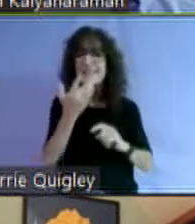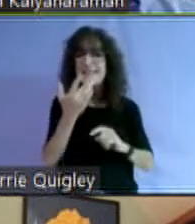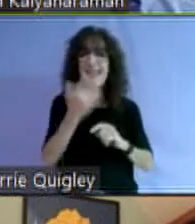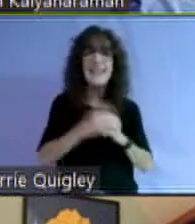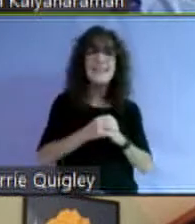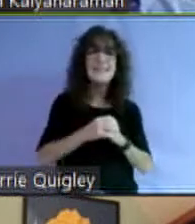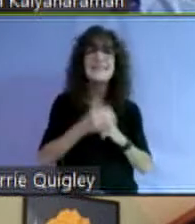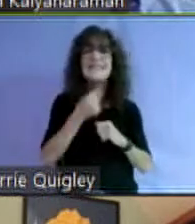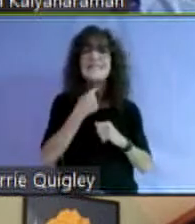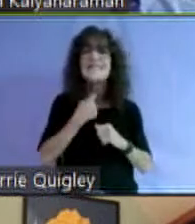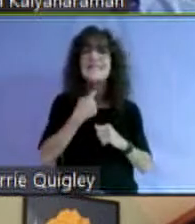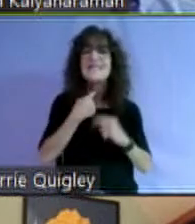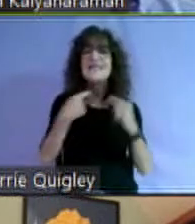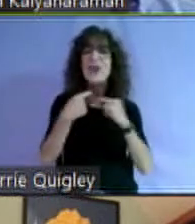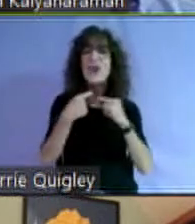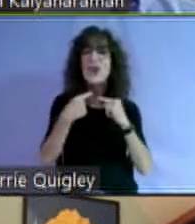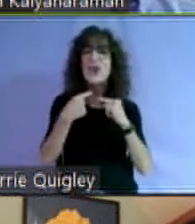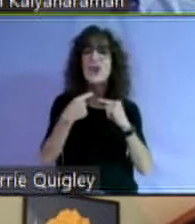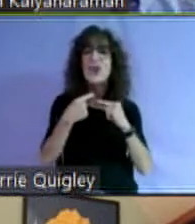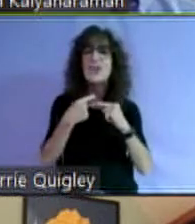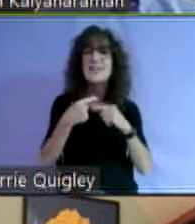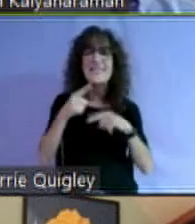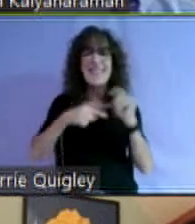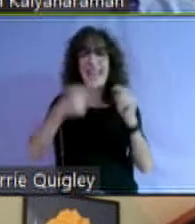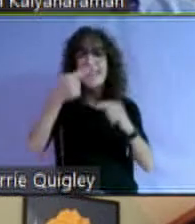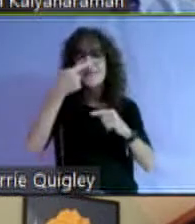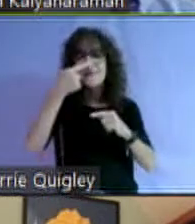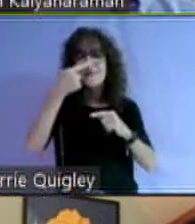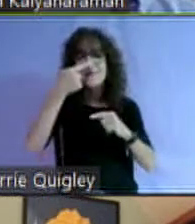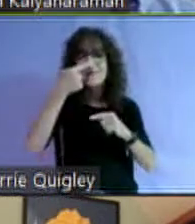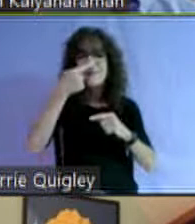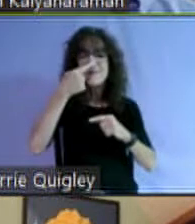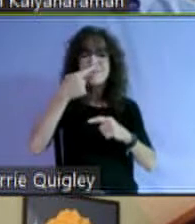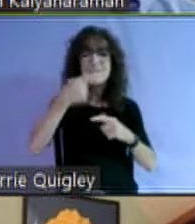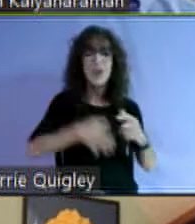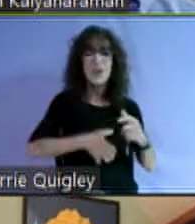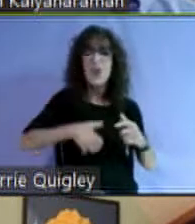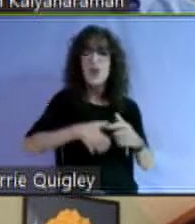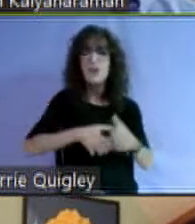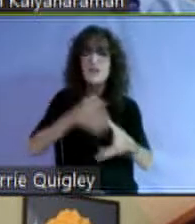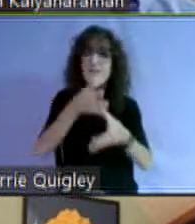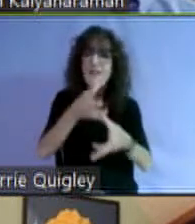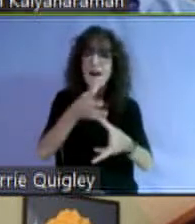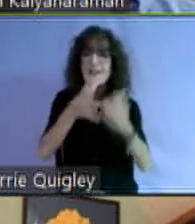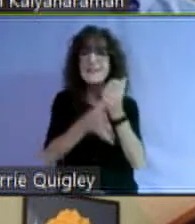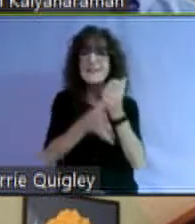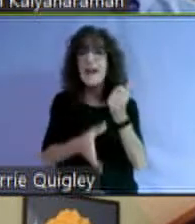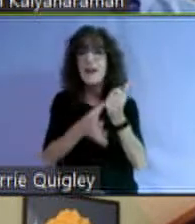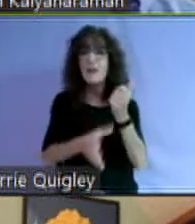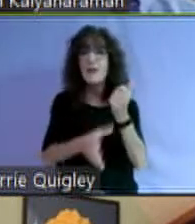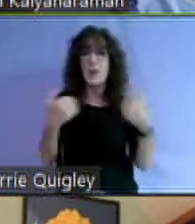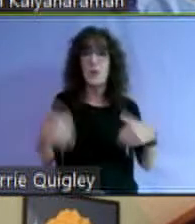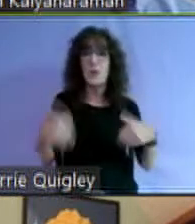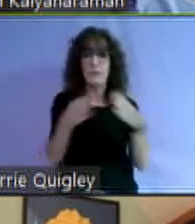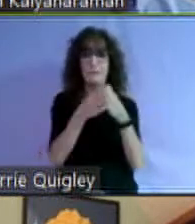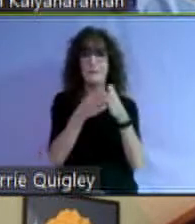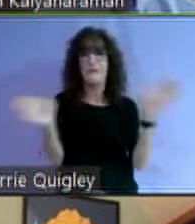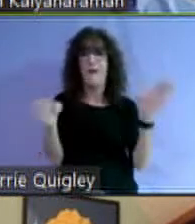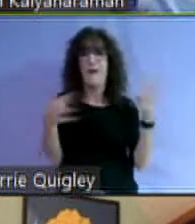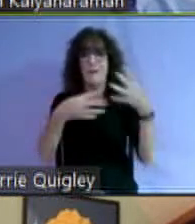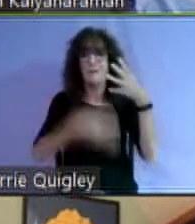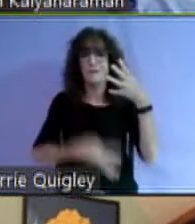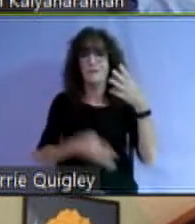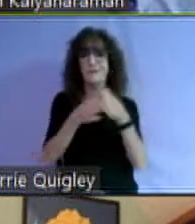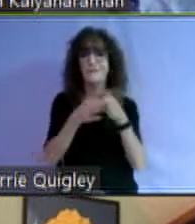sore throat, congestion, nausea, vomiting, or diarrhea. As you can tell, it's a pretty broad set of symptoms. And